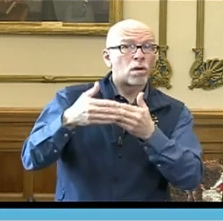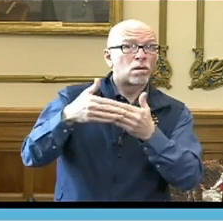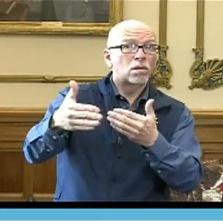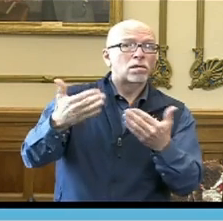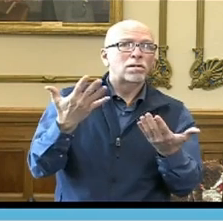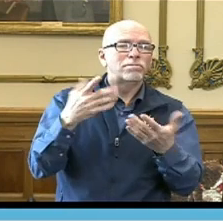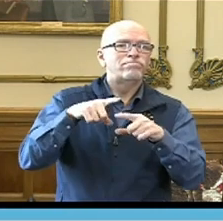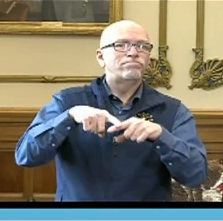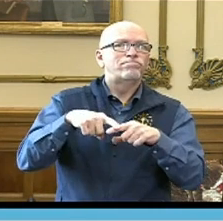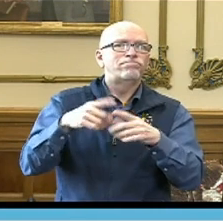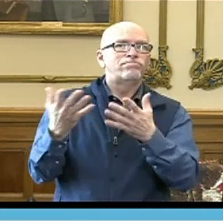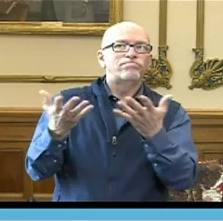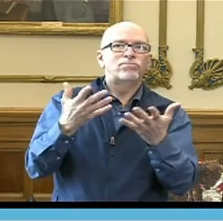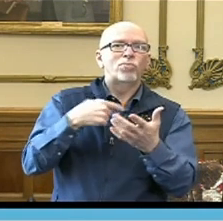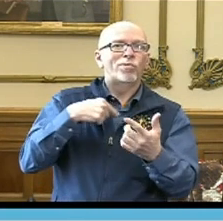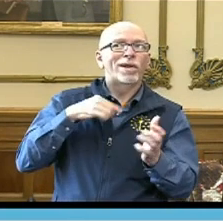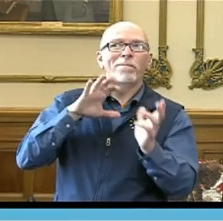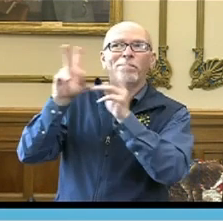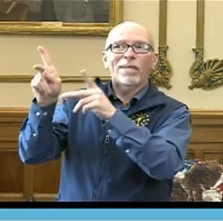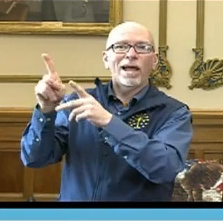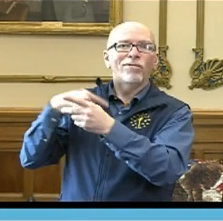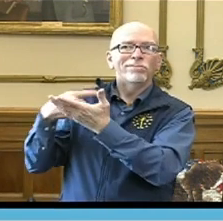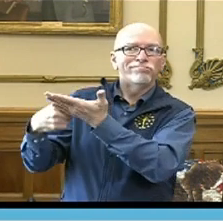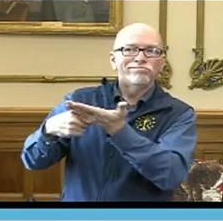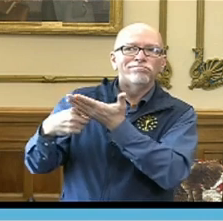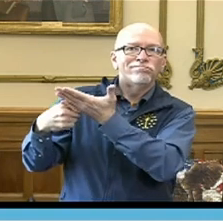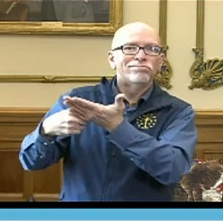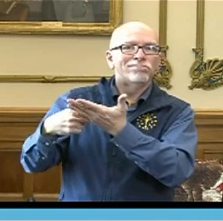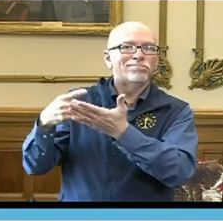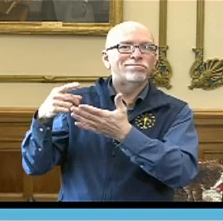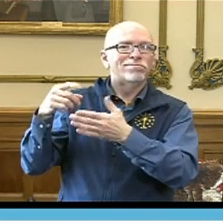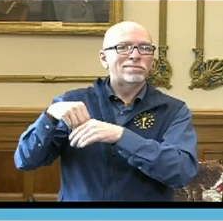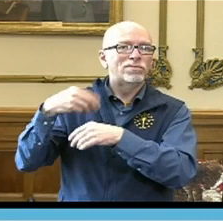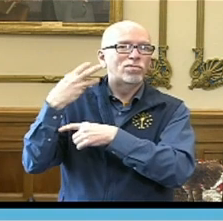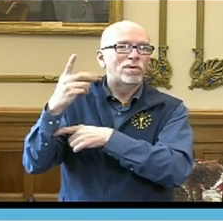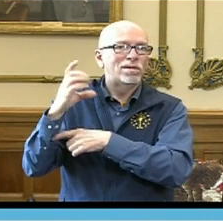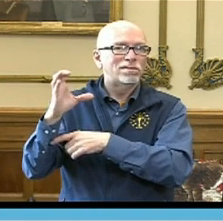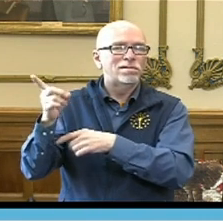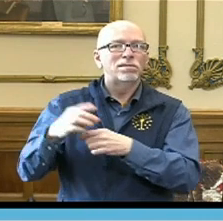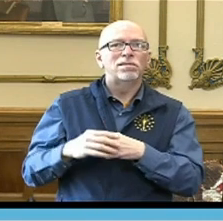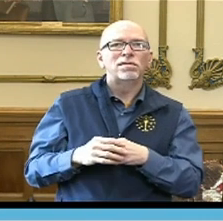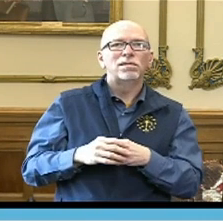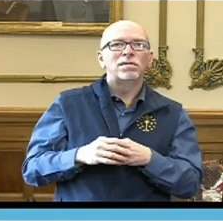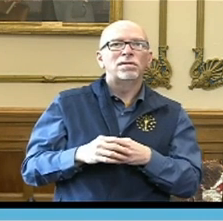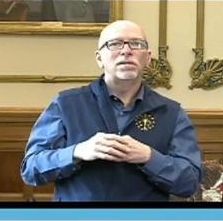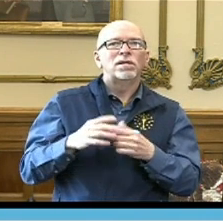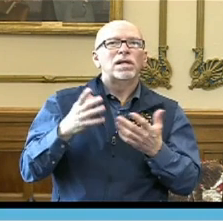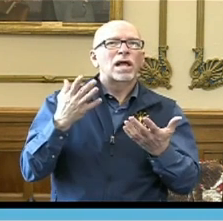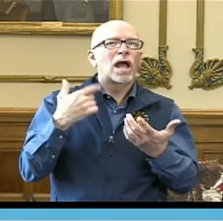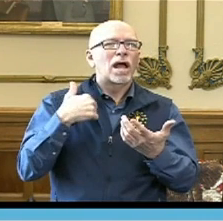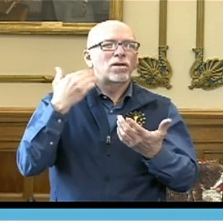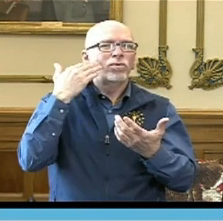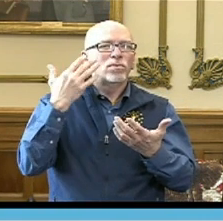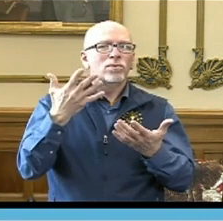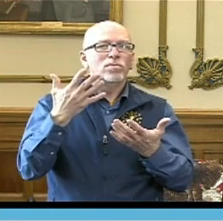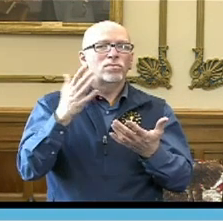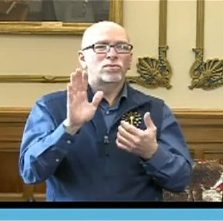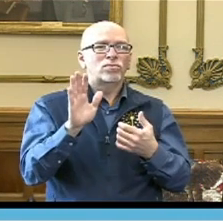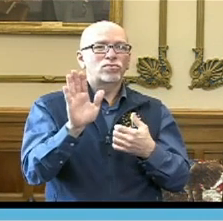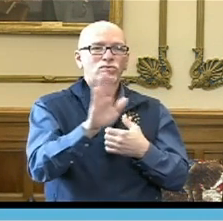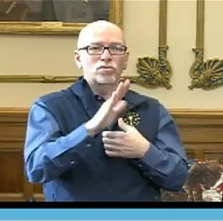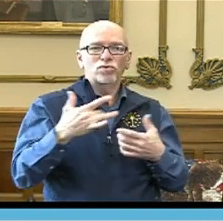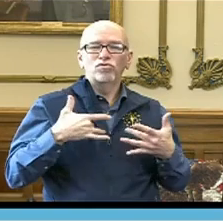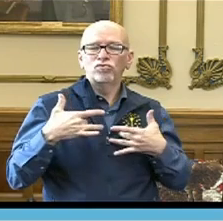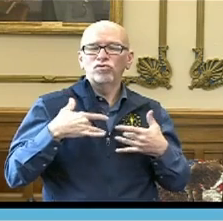be haggling about that once we get back and talking about it in the meantime. I think that I know what you're concerned with